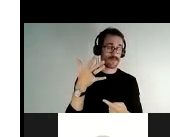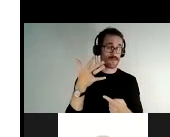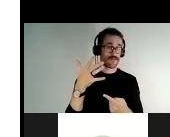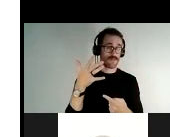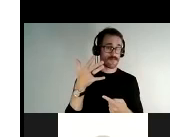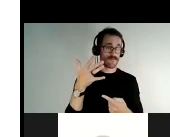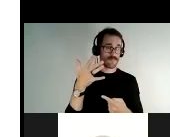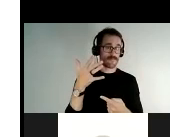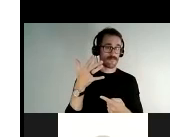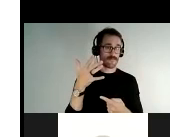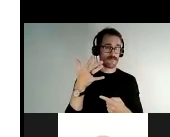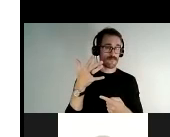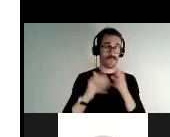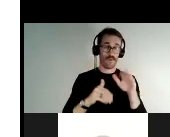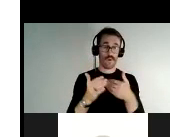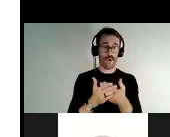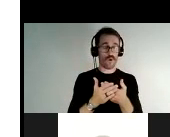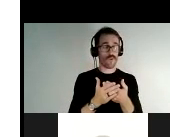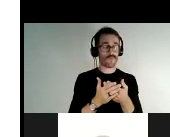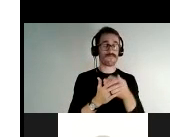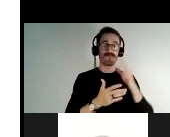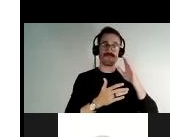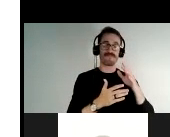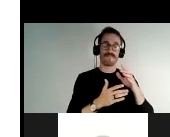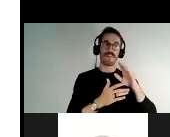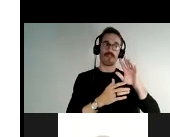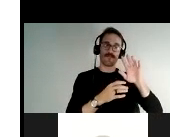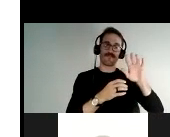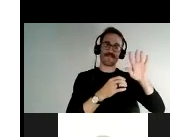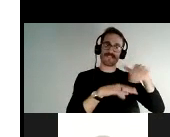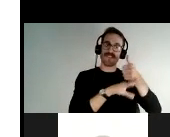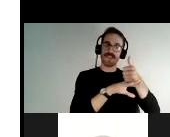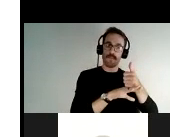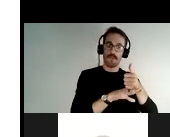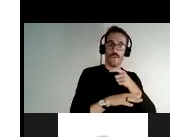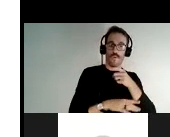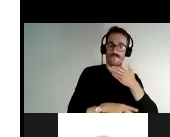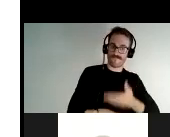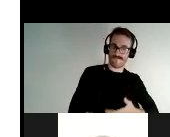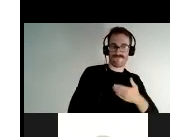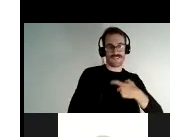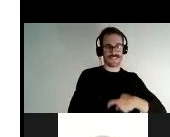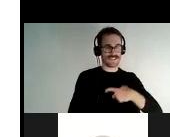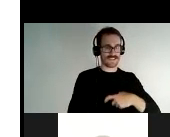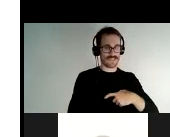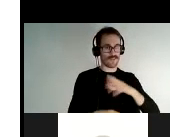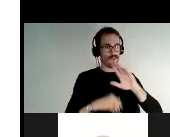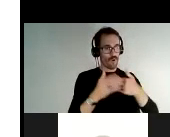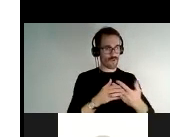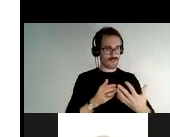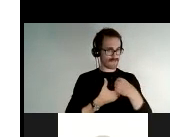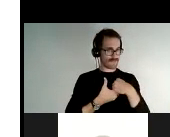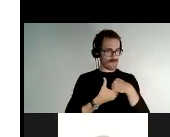me, they form my identity. They form who I am. And when we talk about intersectionality,